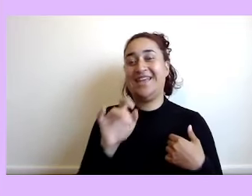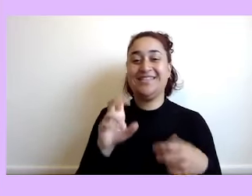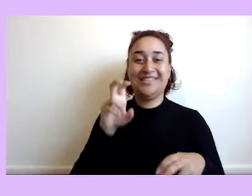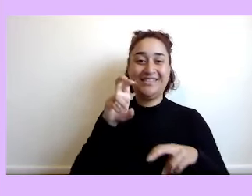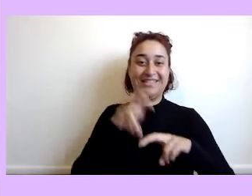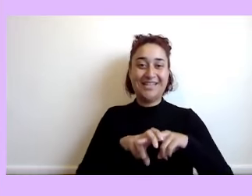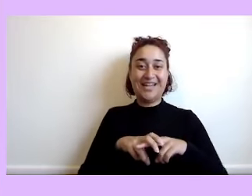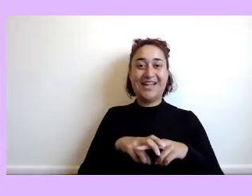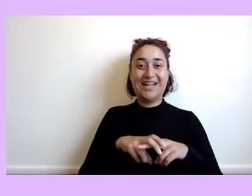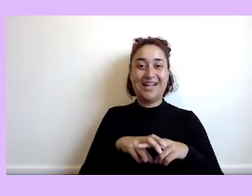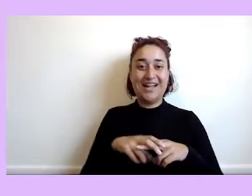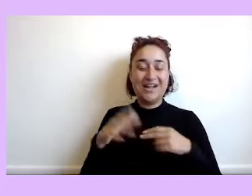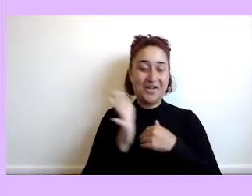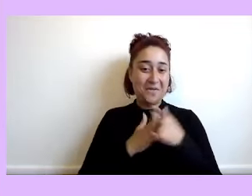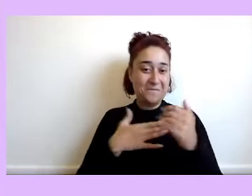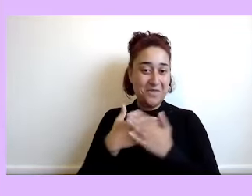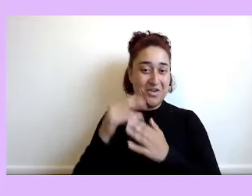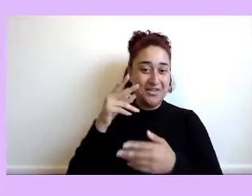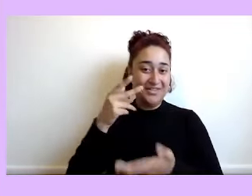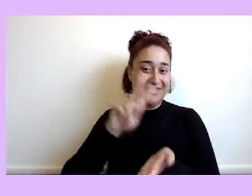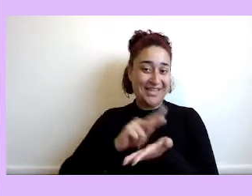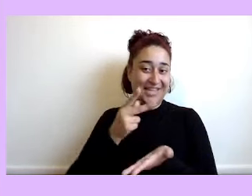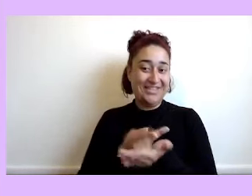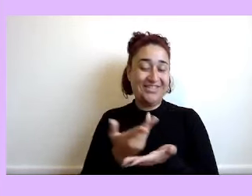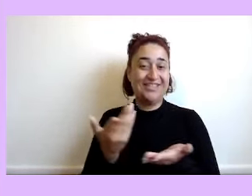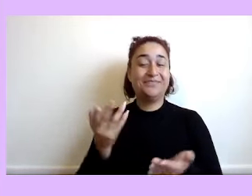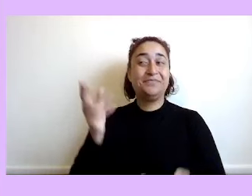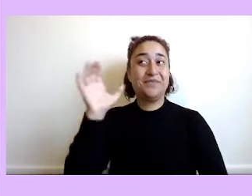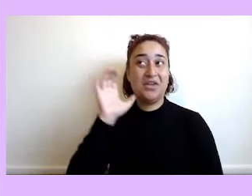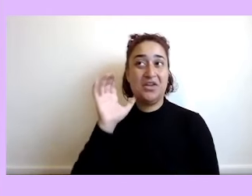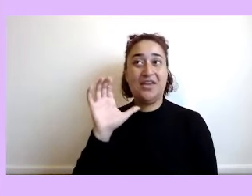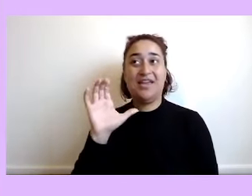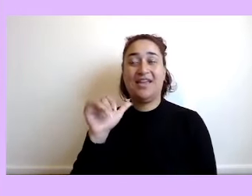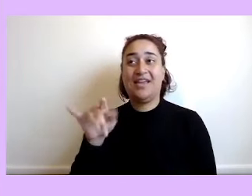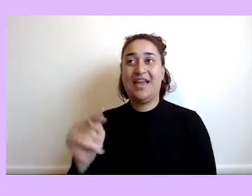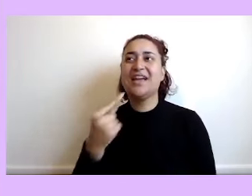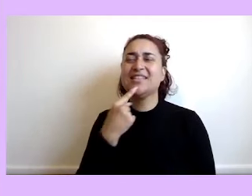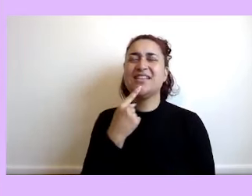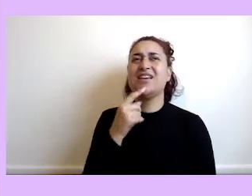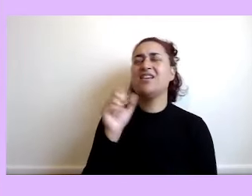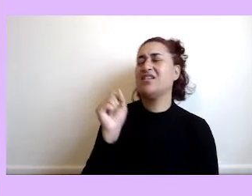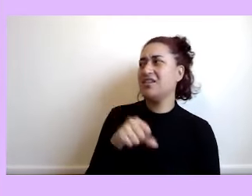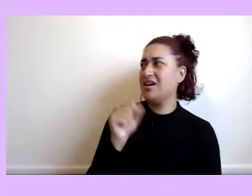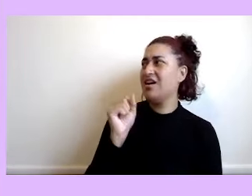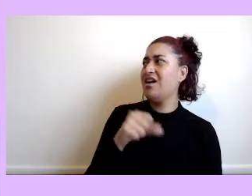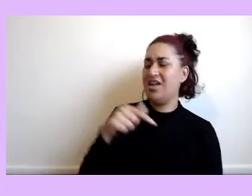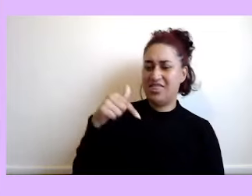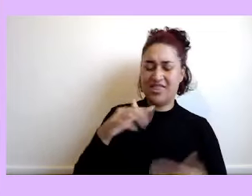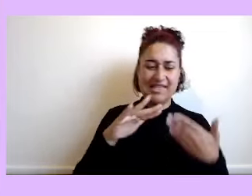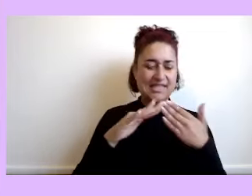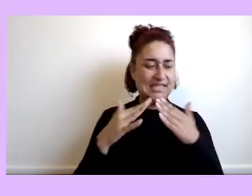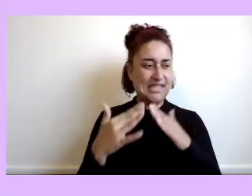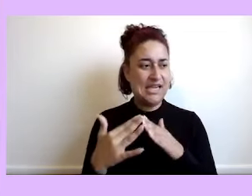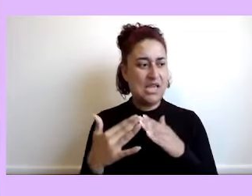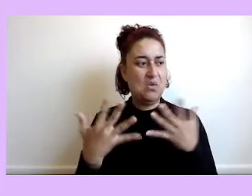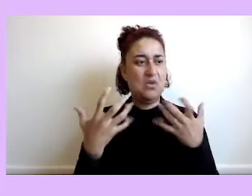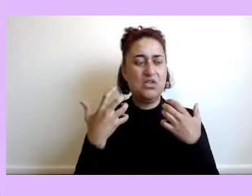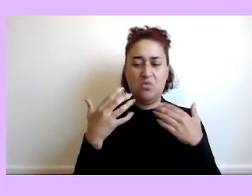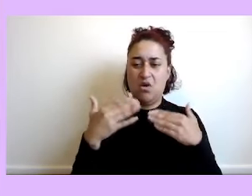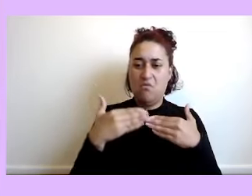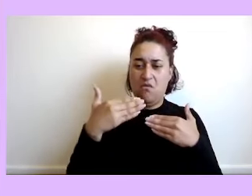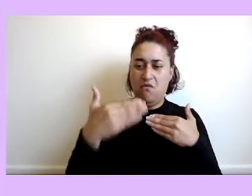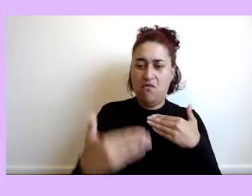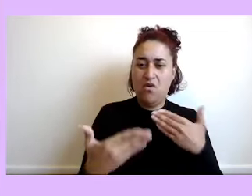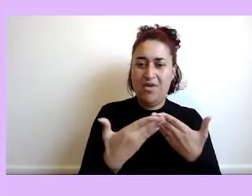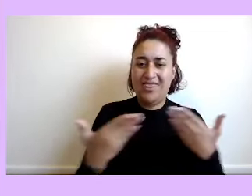Kitchen, hearing Kat say, "Yeah." Like, this city, we just want to move forward with things that